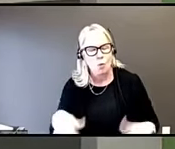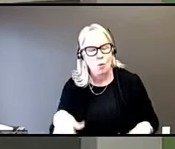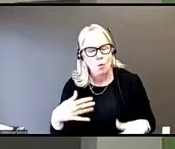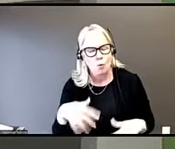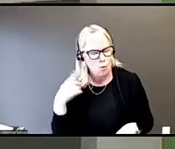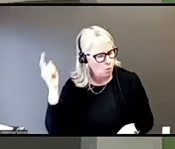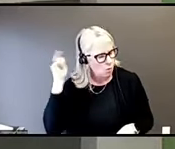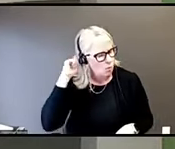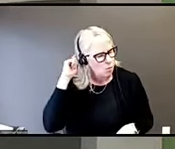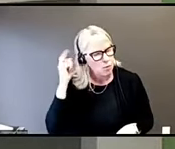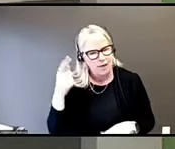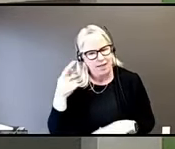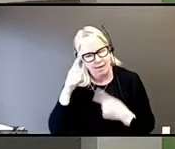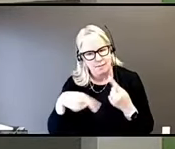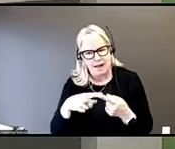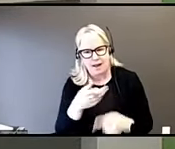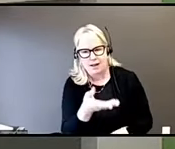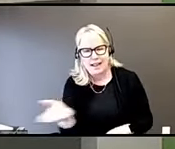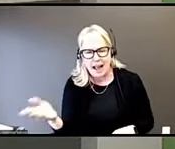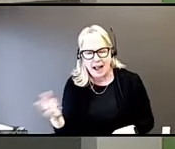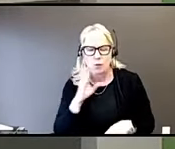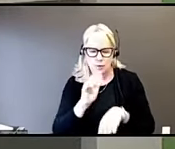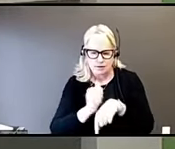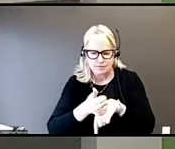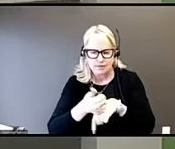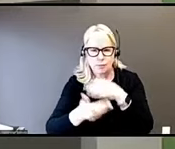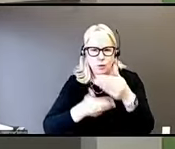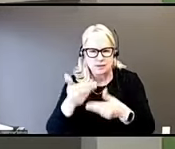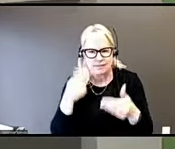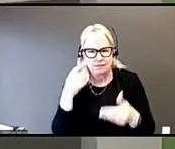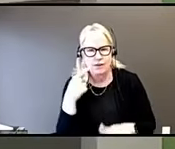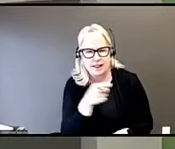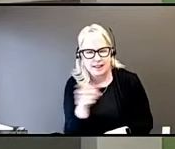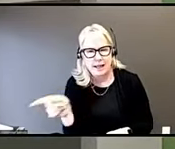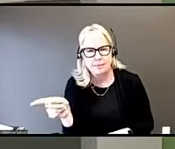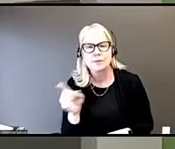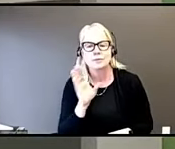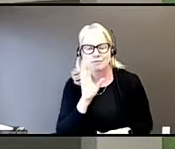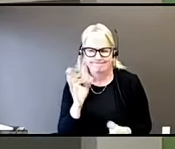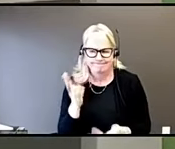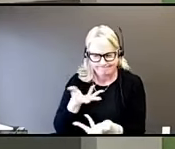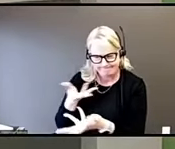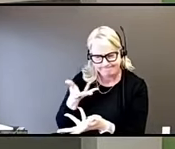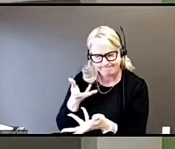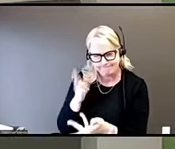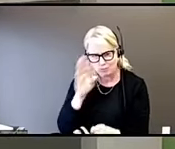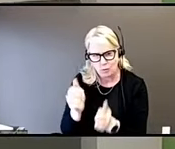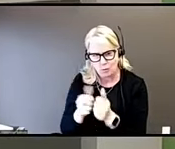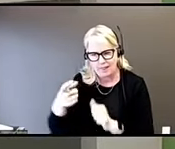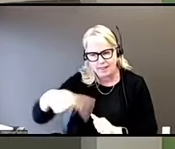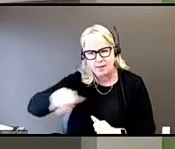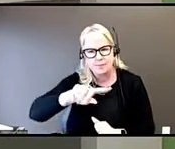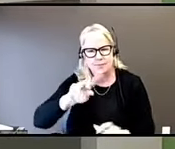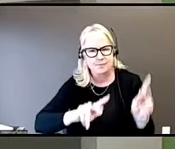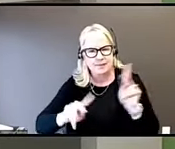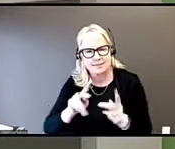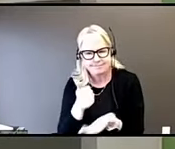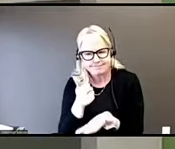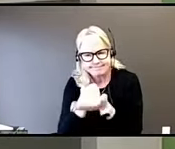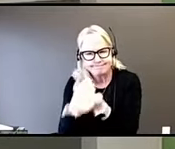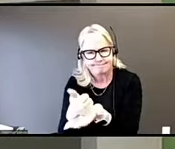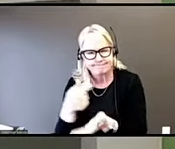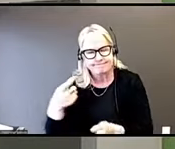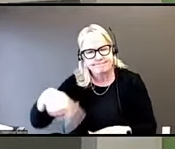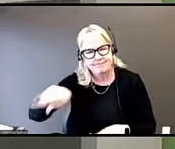going to set up a process and continue setting up processes to speak directly to those people and to assist them in the